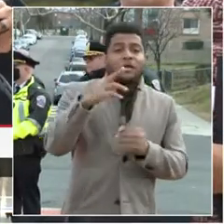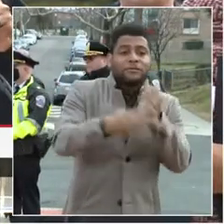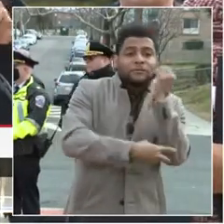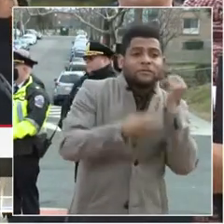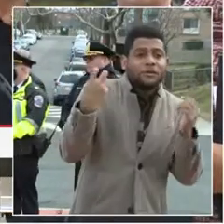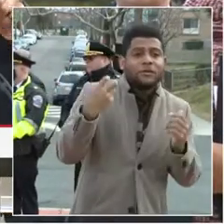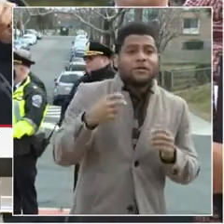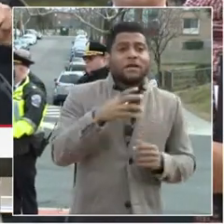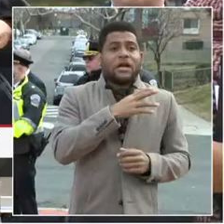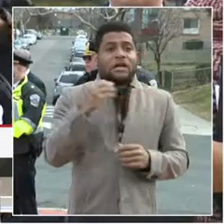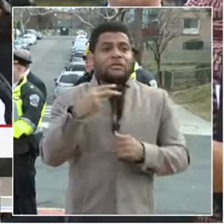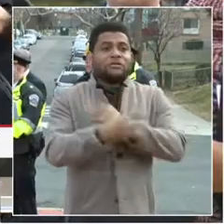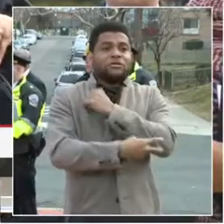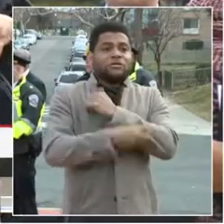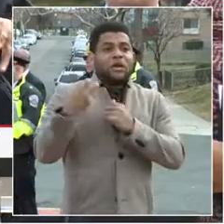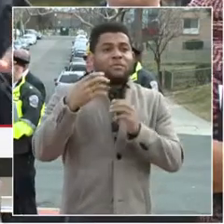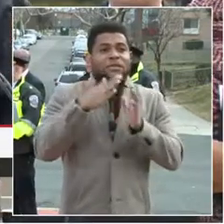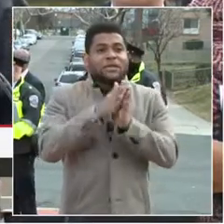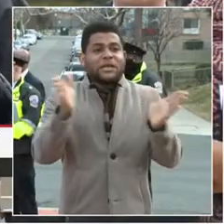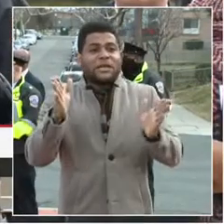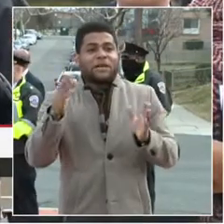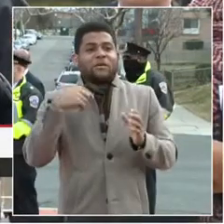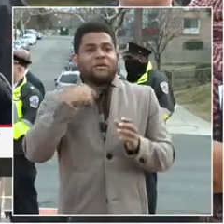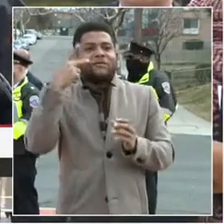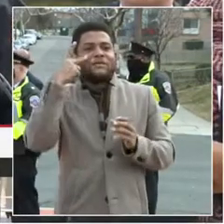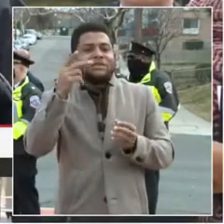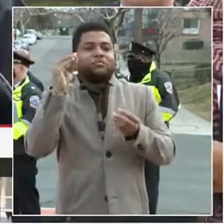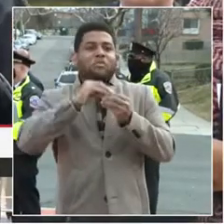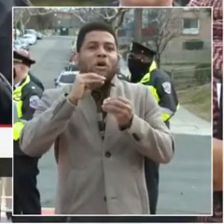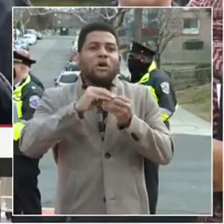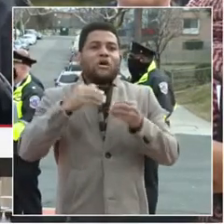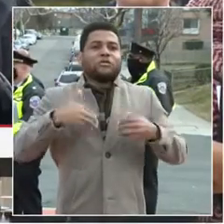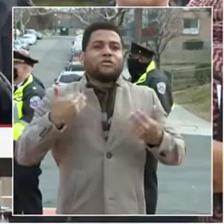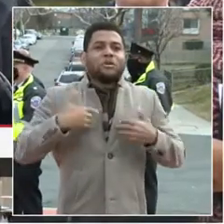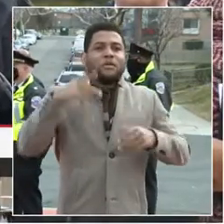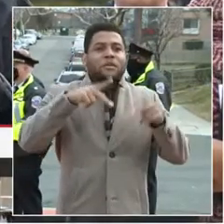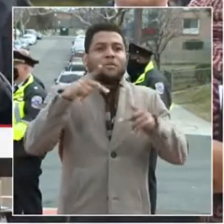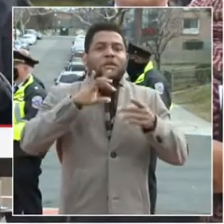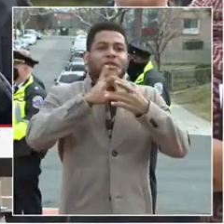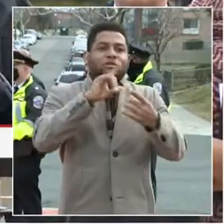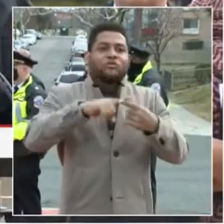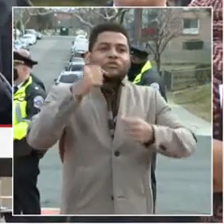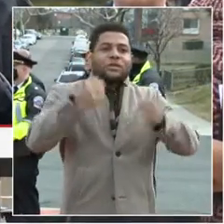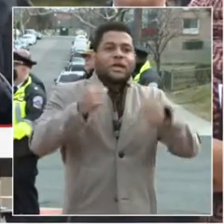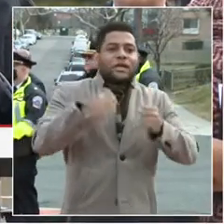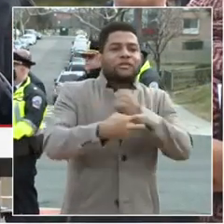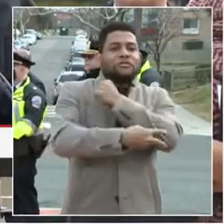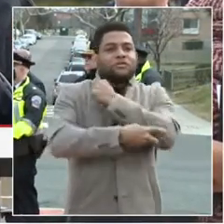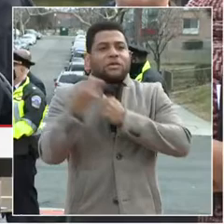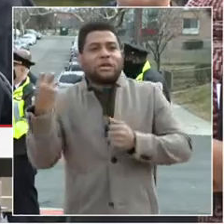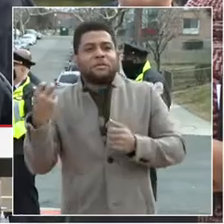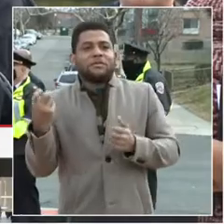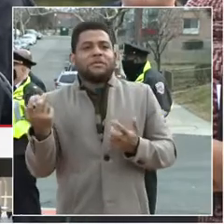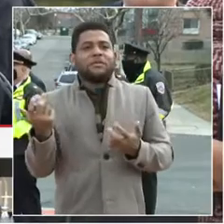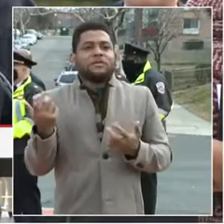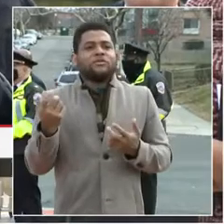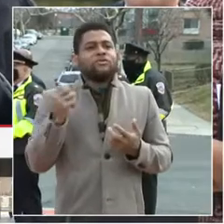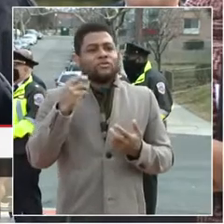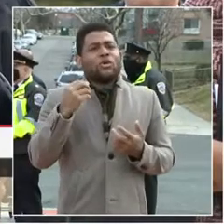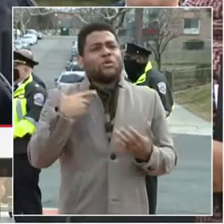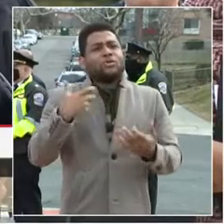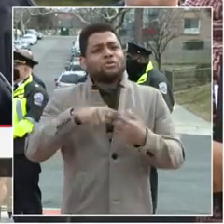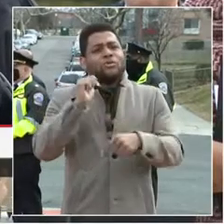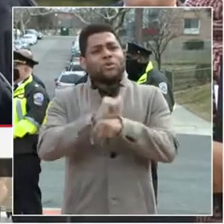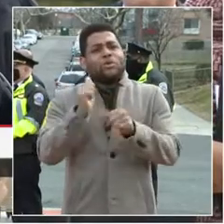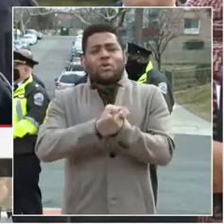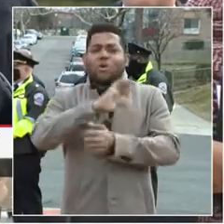seen an uptick with juveniles being represented in that space. So while we want to work with all of our partners with respect to specifically